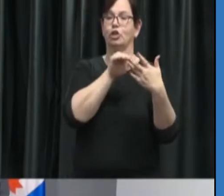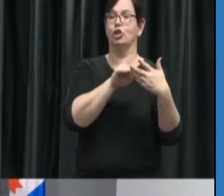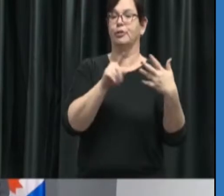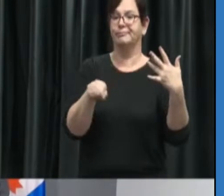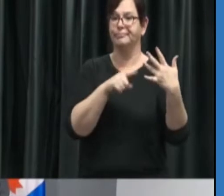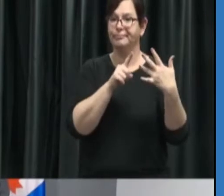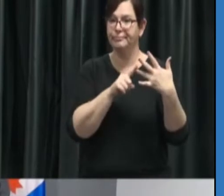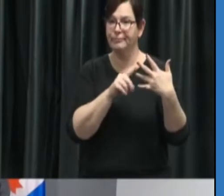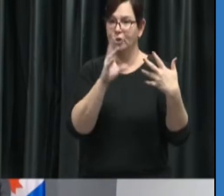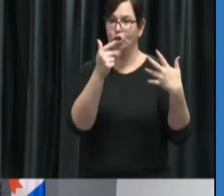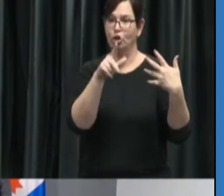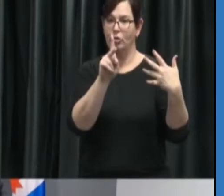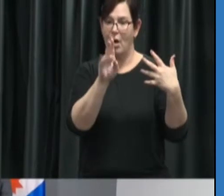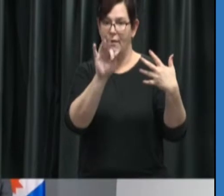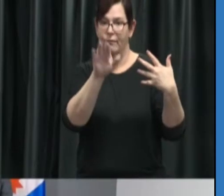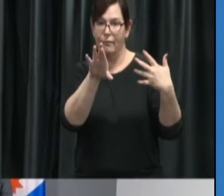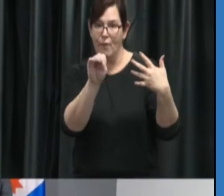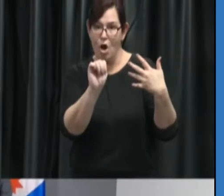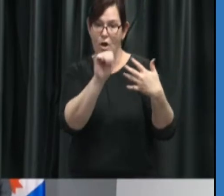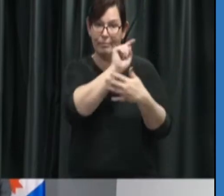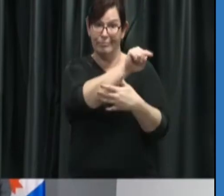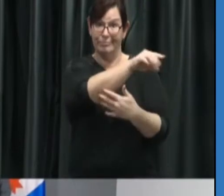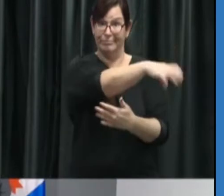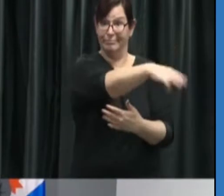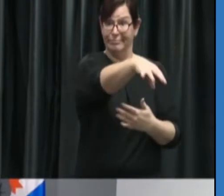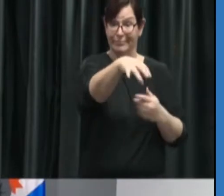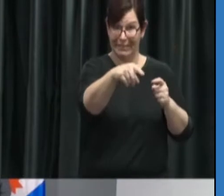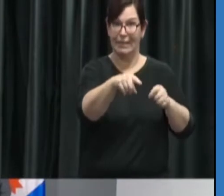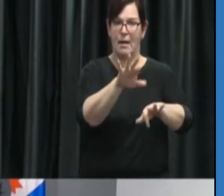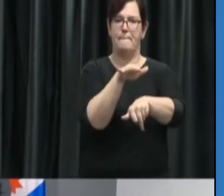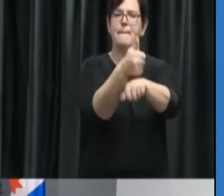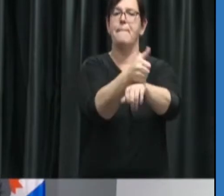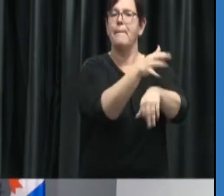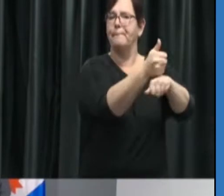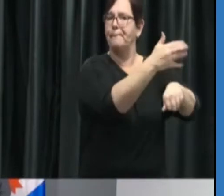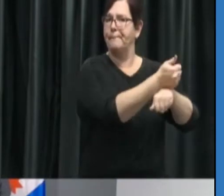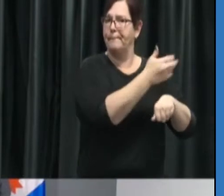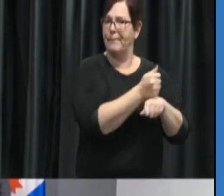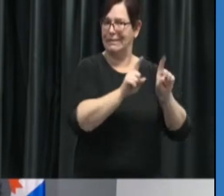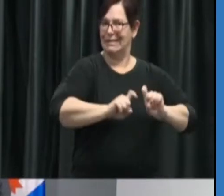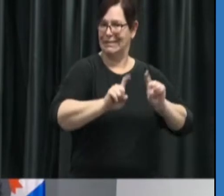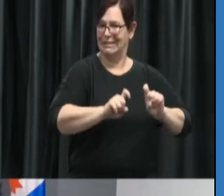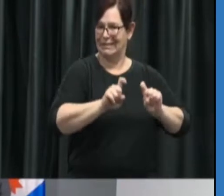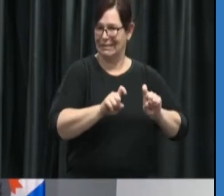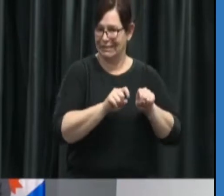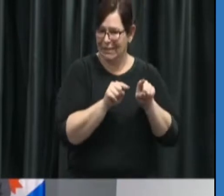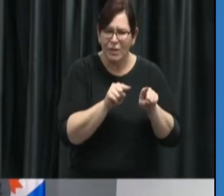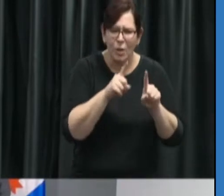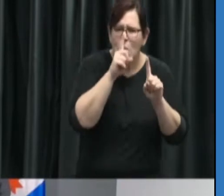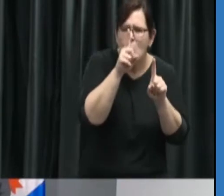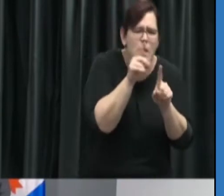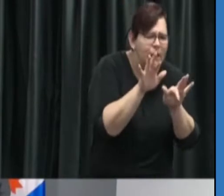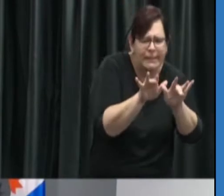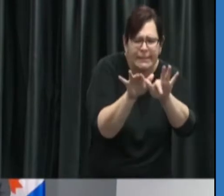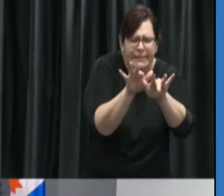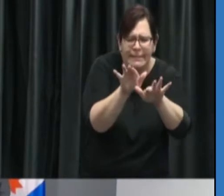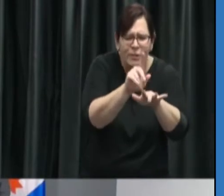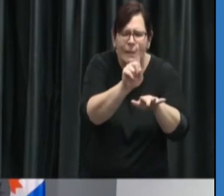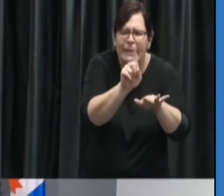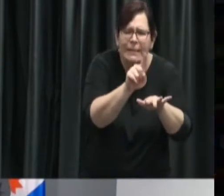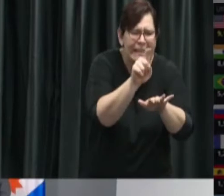as we possibly can to the need for these places to do this testing on a more localized basis. We've also provided the Elm